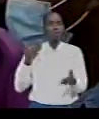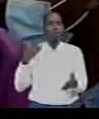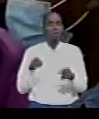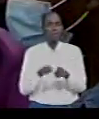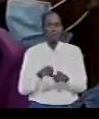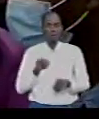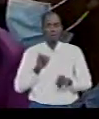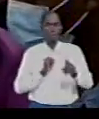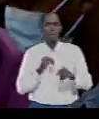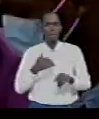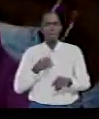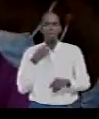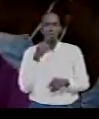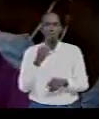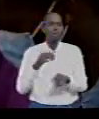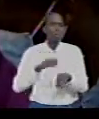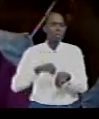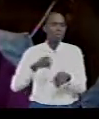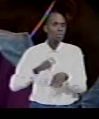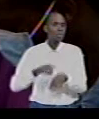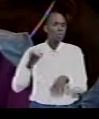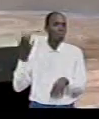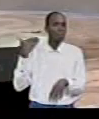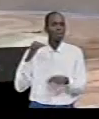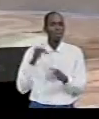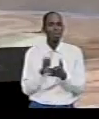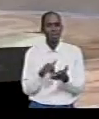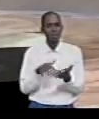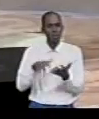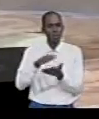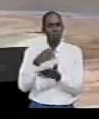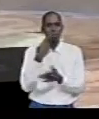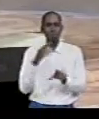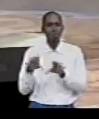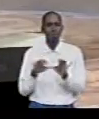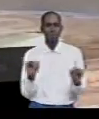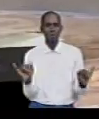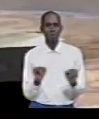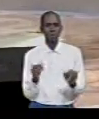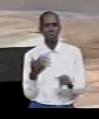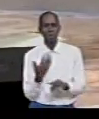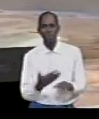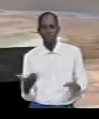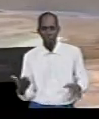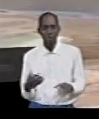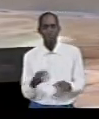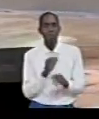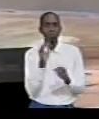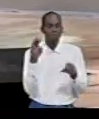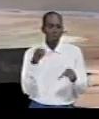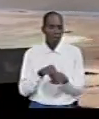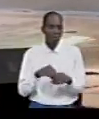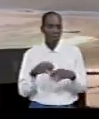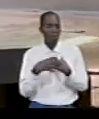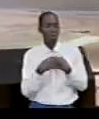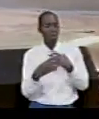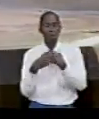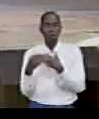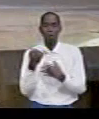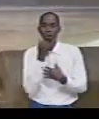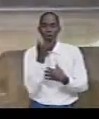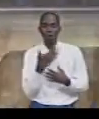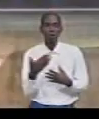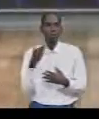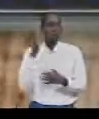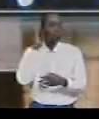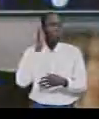you in time past, that they which do such things, emulation included, shall not